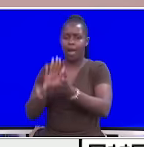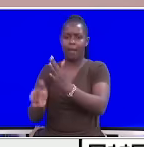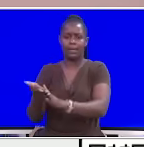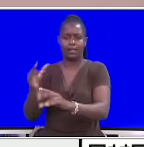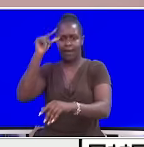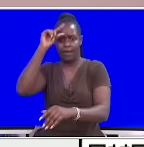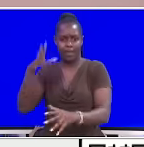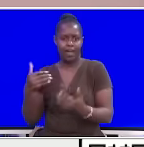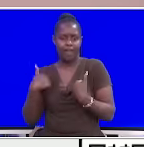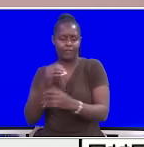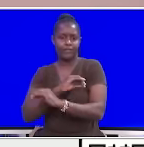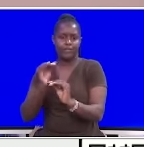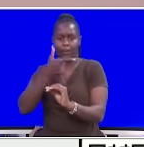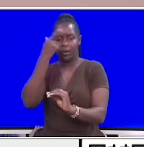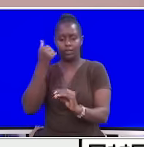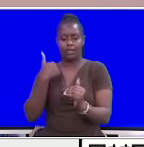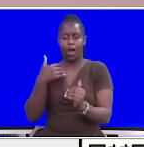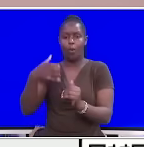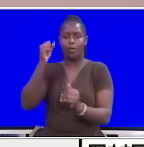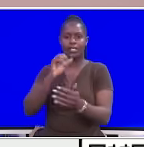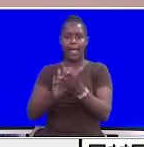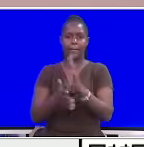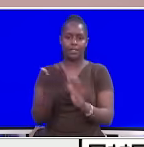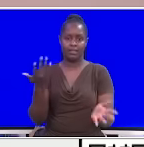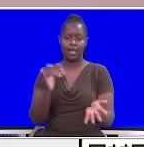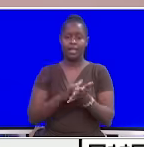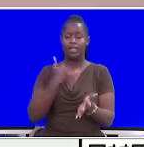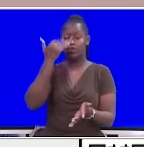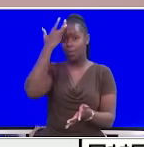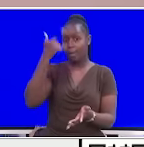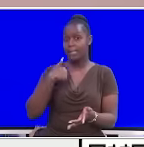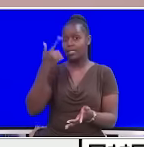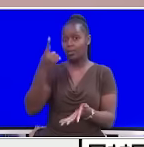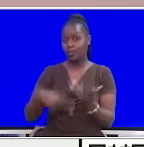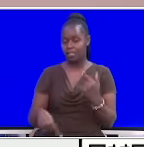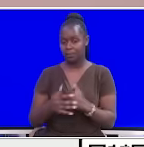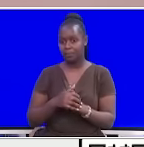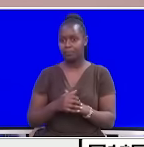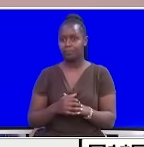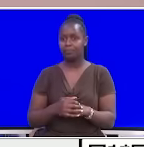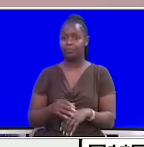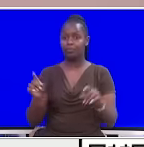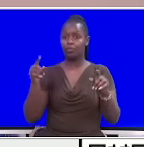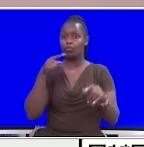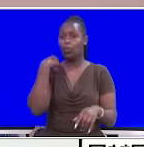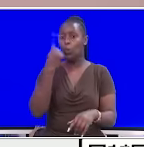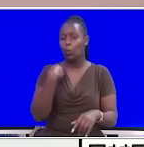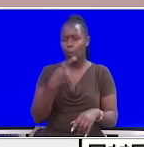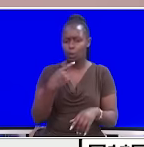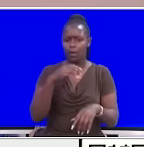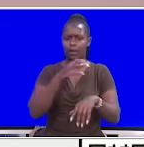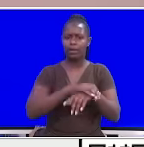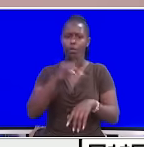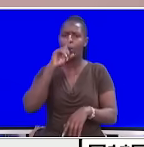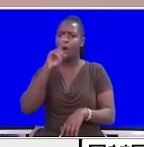law abhors vacuum. So that's what I was saying that whoever is taking instructions from Kawira Mwangaza